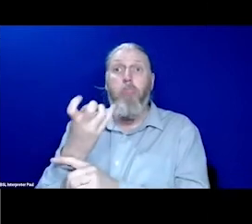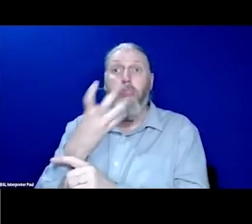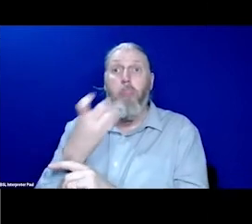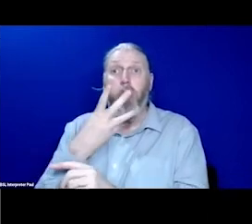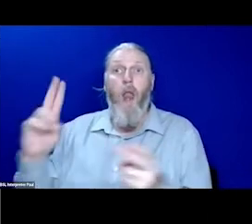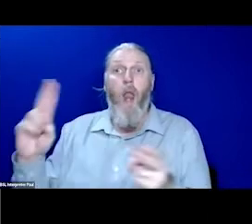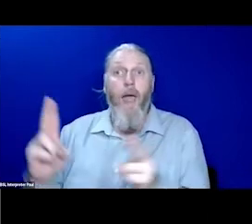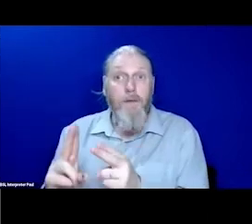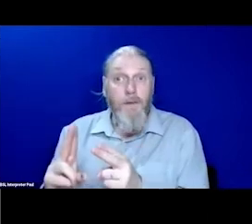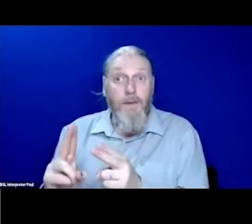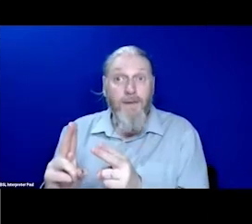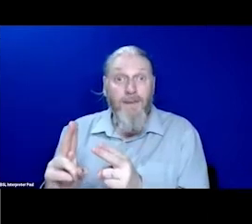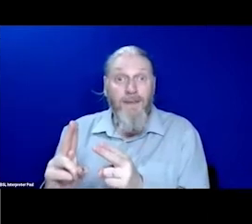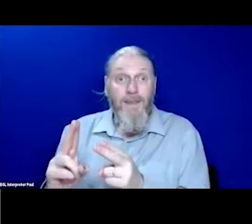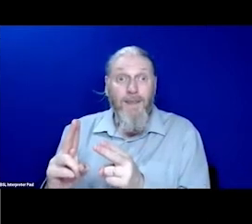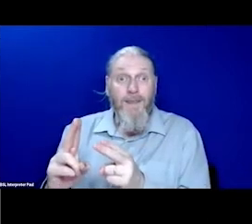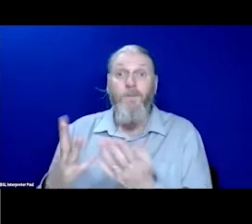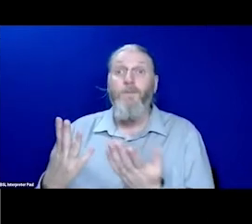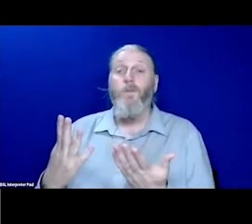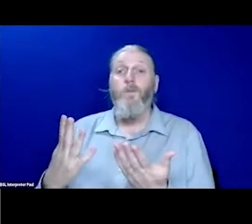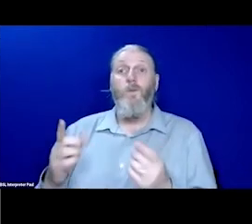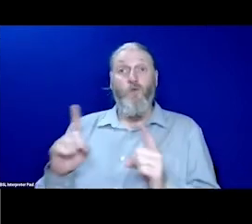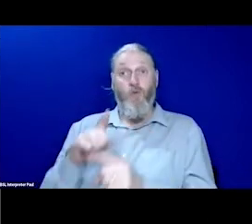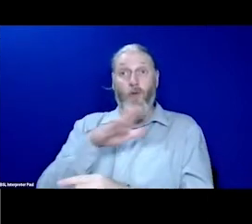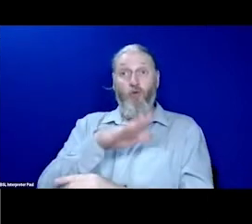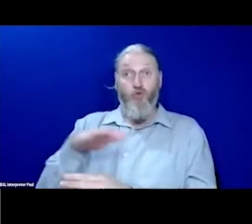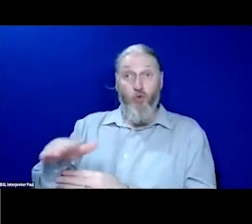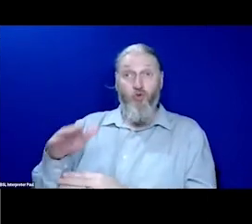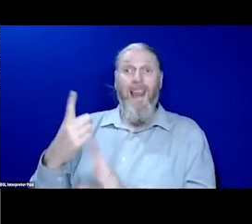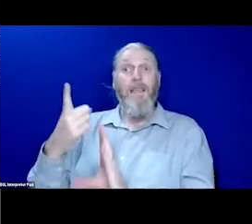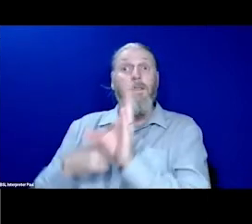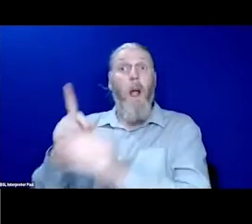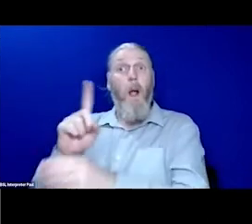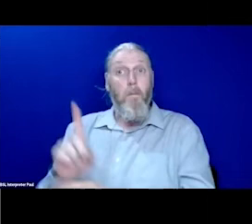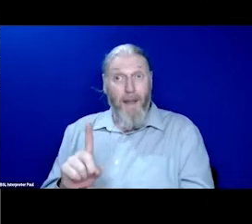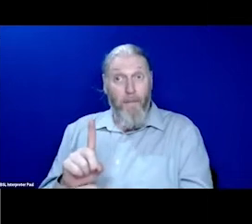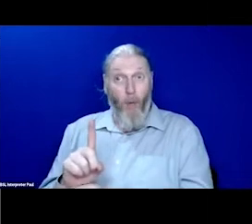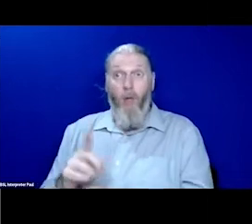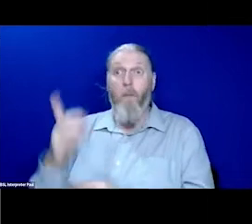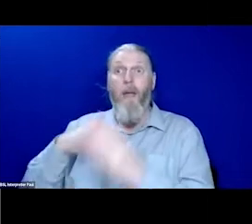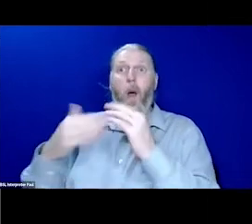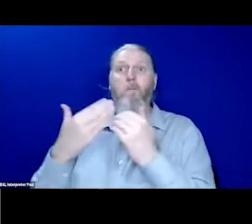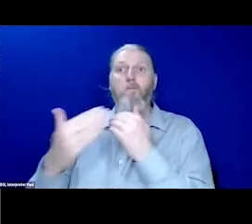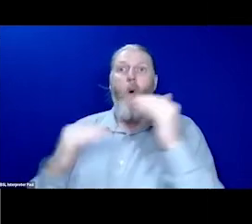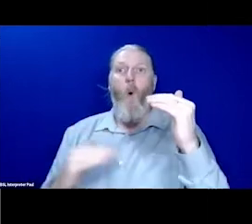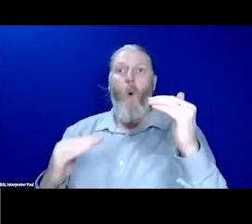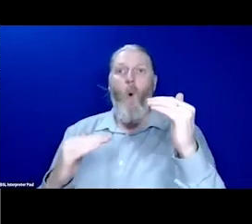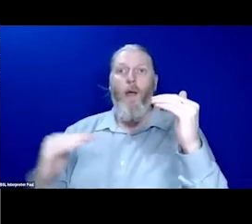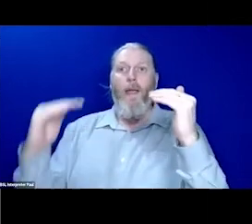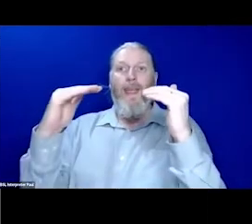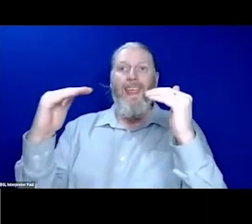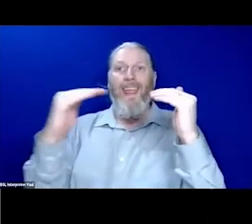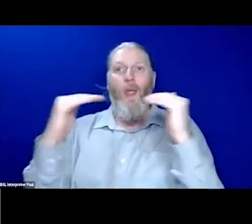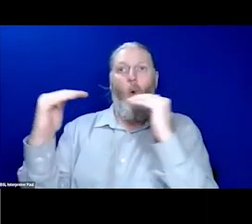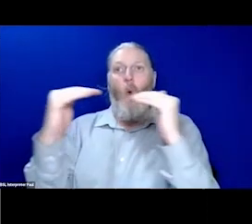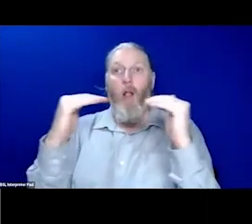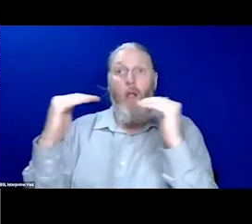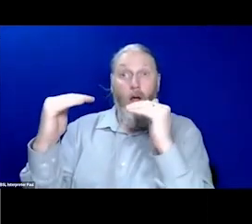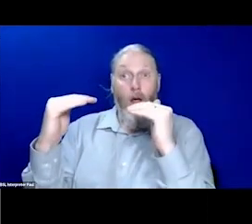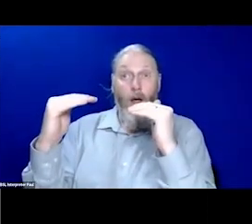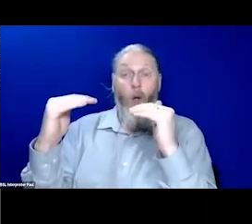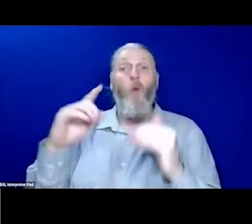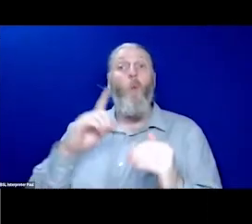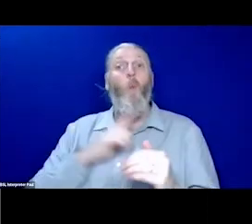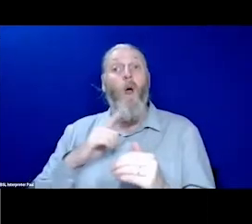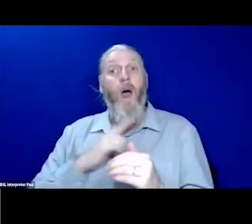reduce inequalities we see in the children and young people exposed to these challenges, which are primarily poorer and people